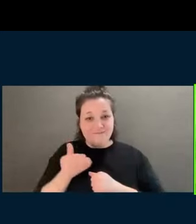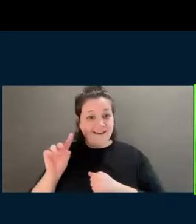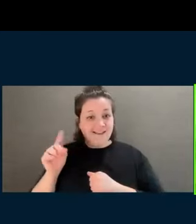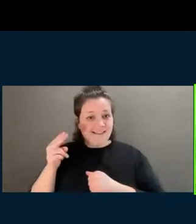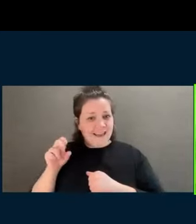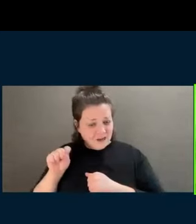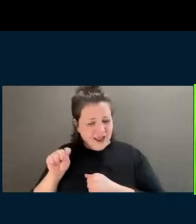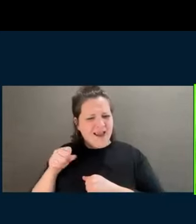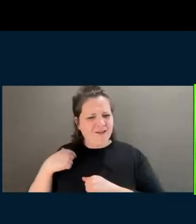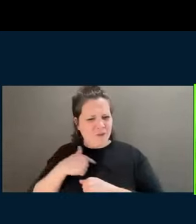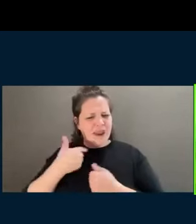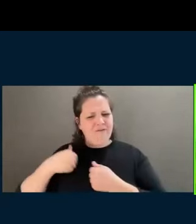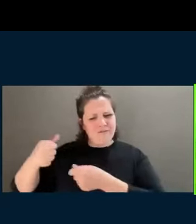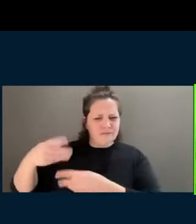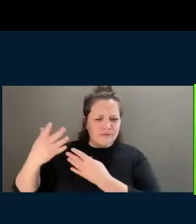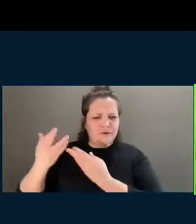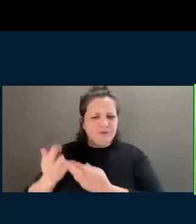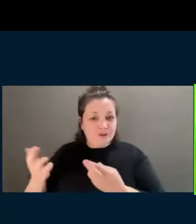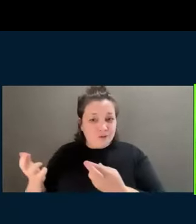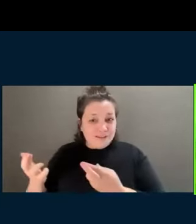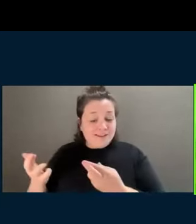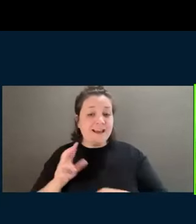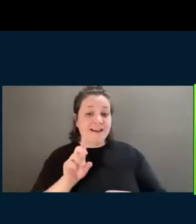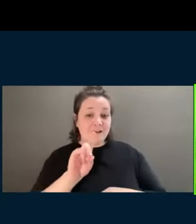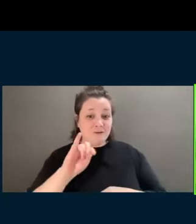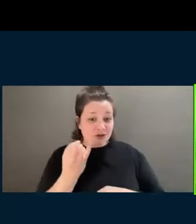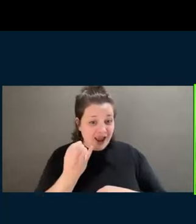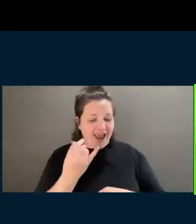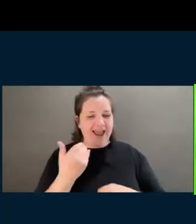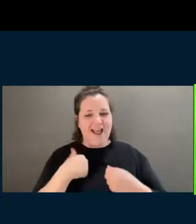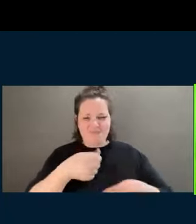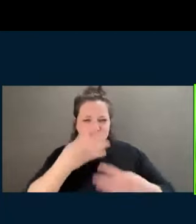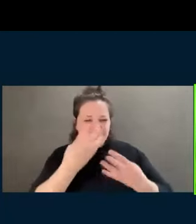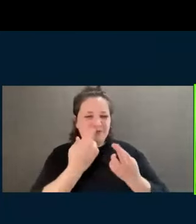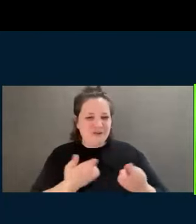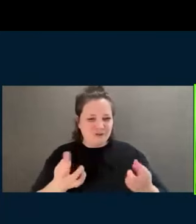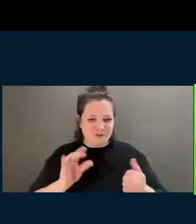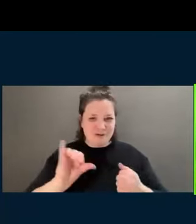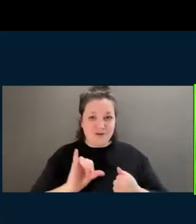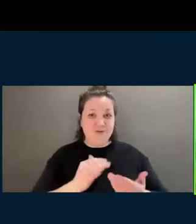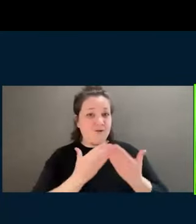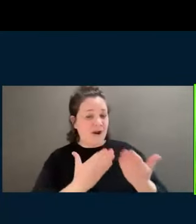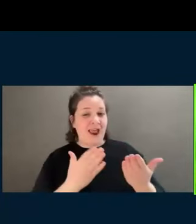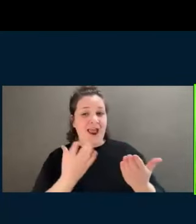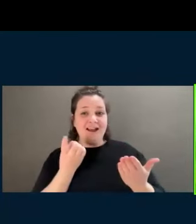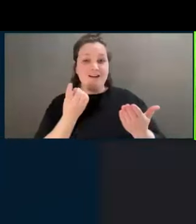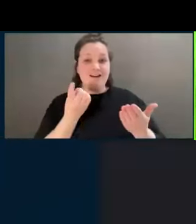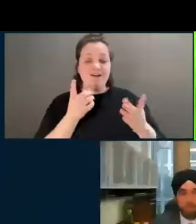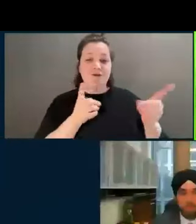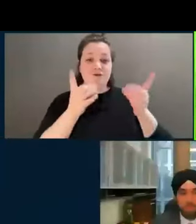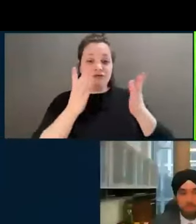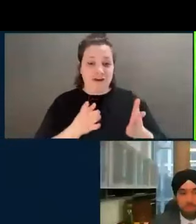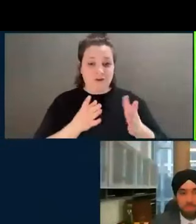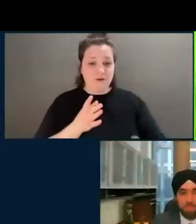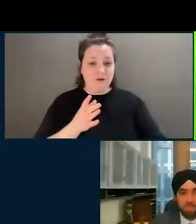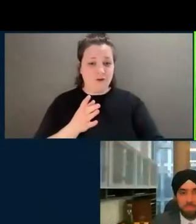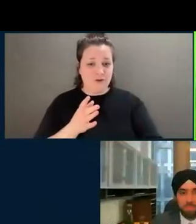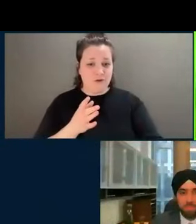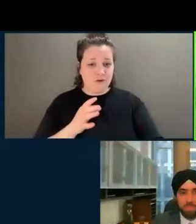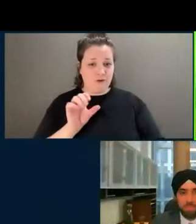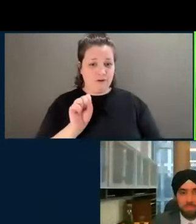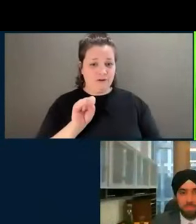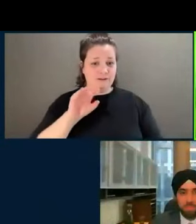incredible partners at the Department of Justice. I had the good pleasure to welcome a dear friend, the director, Sim Singh Atariwala,